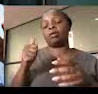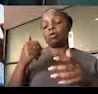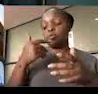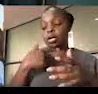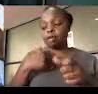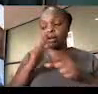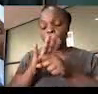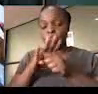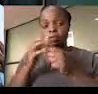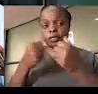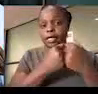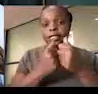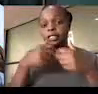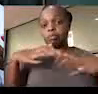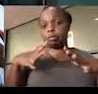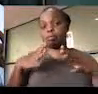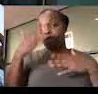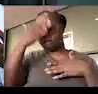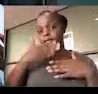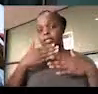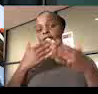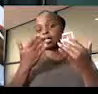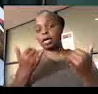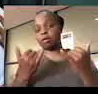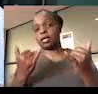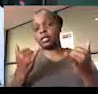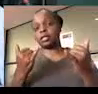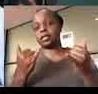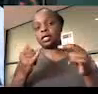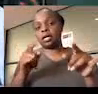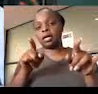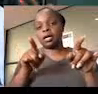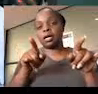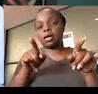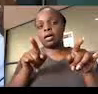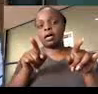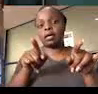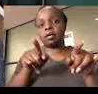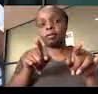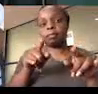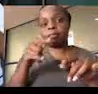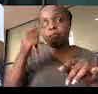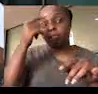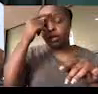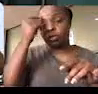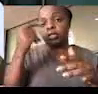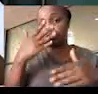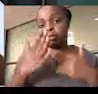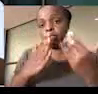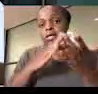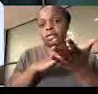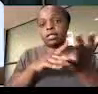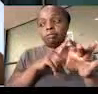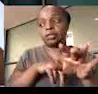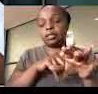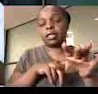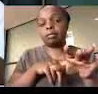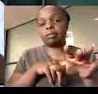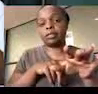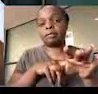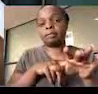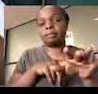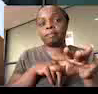one within a certain period. Let's say like you want to bury within 1 week. It's not going to happen. Even if it was going to take like 2 weeks,